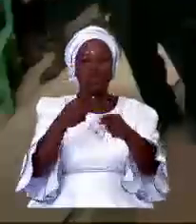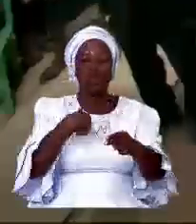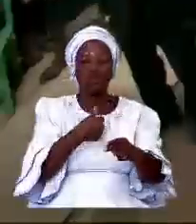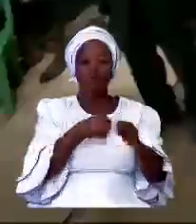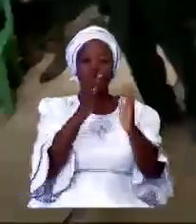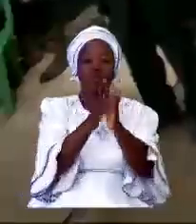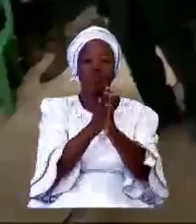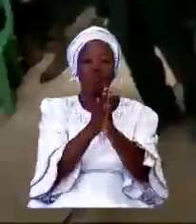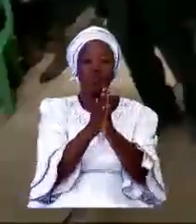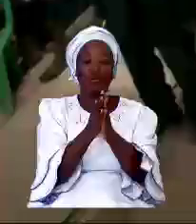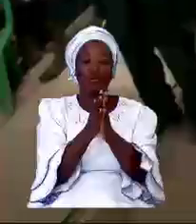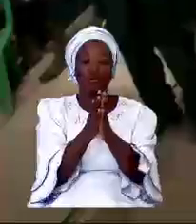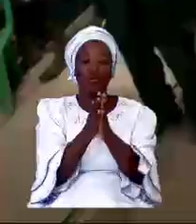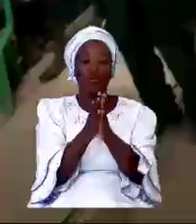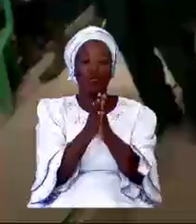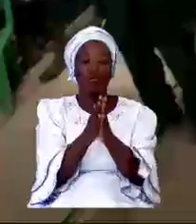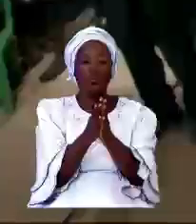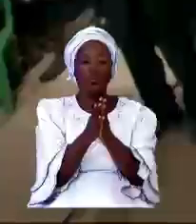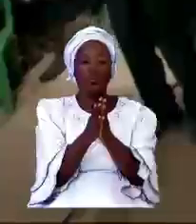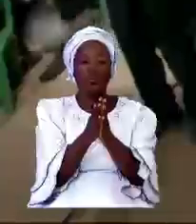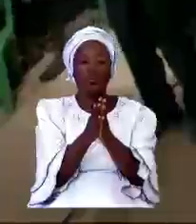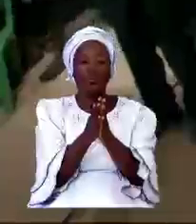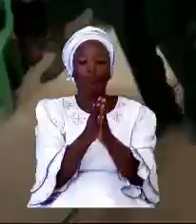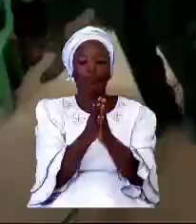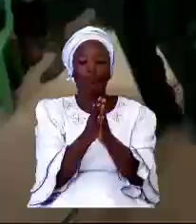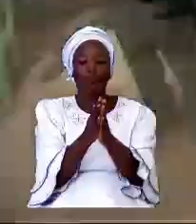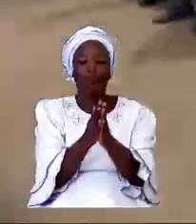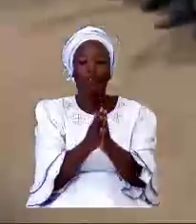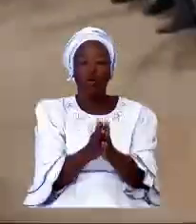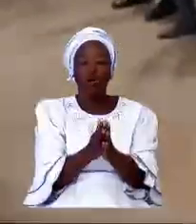In Jesus' name we pray.